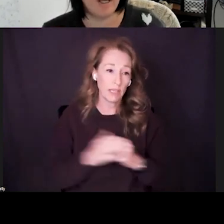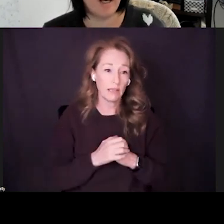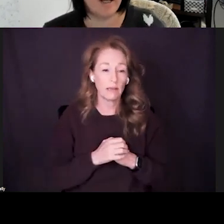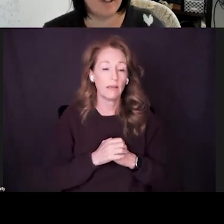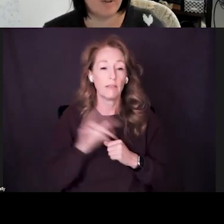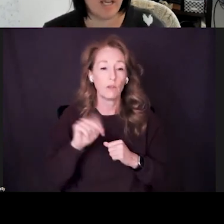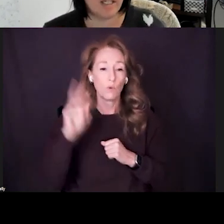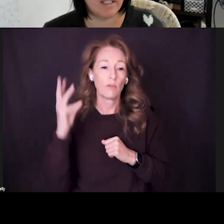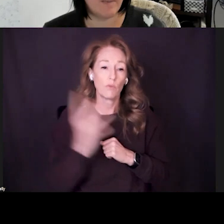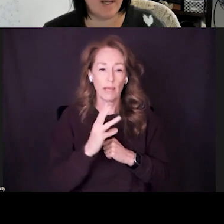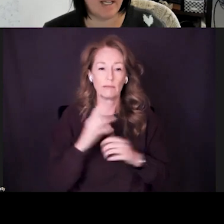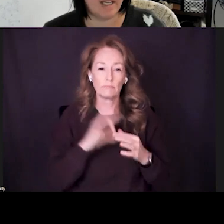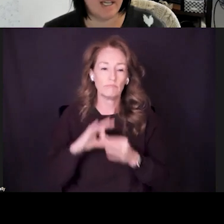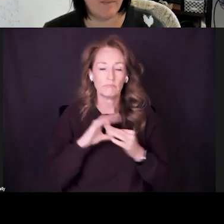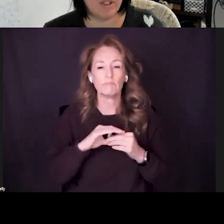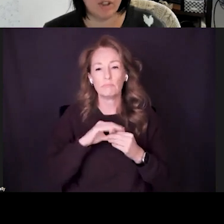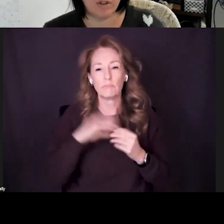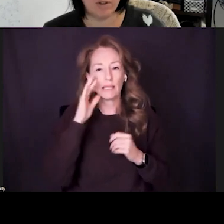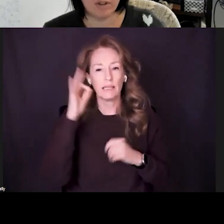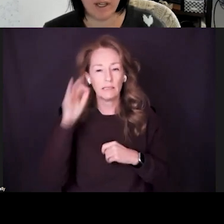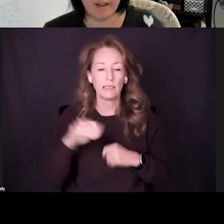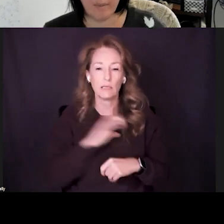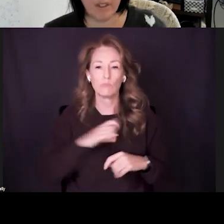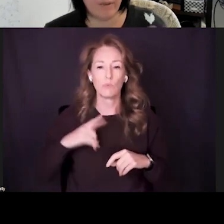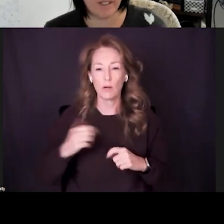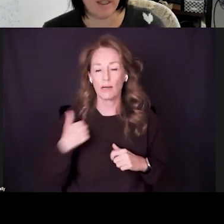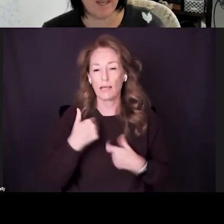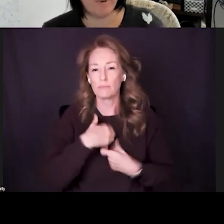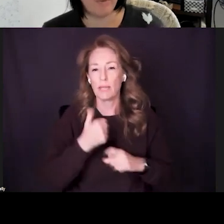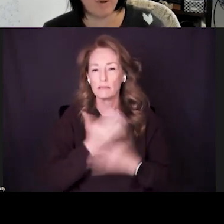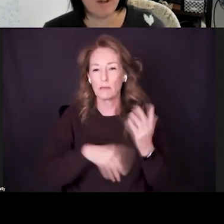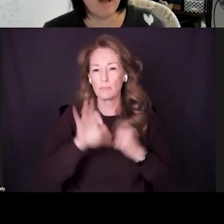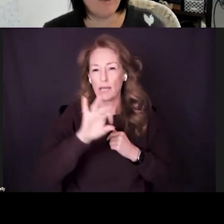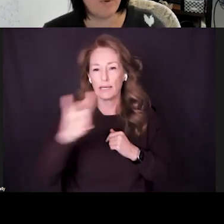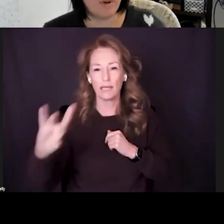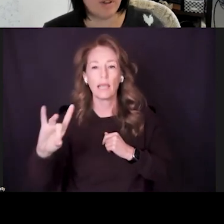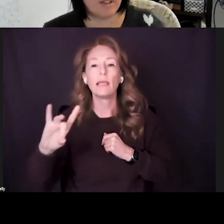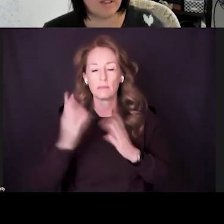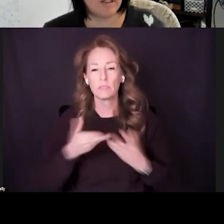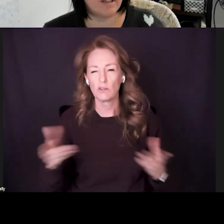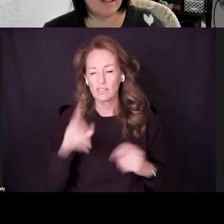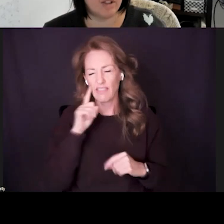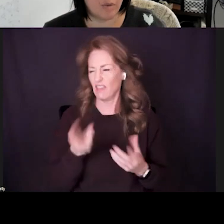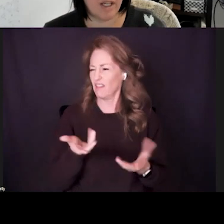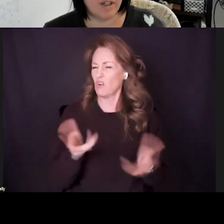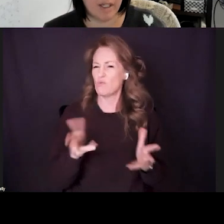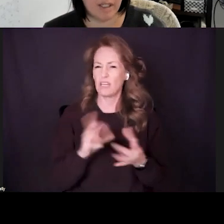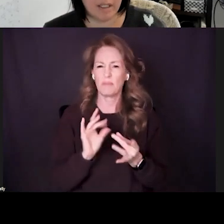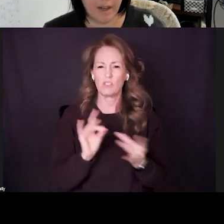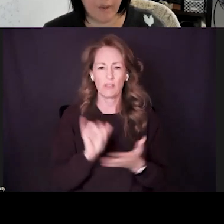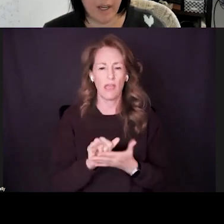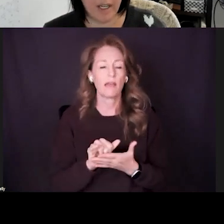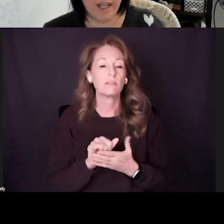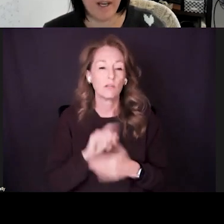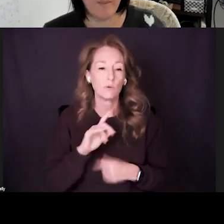Board created some 988 materials. I believe I said that before, for the Suicide and